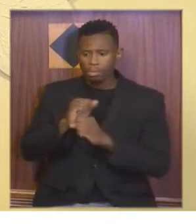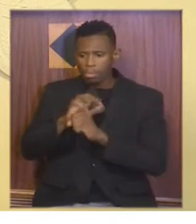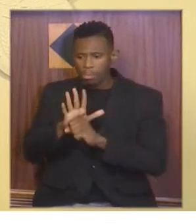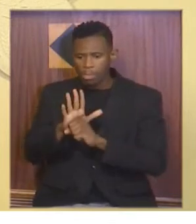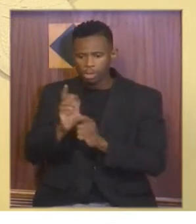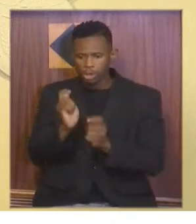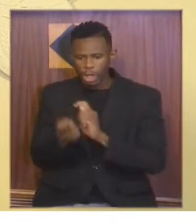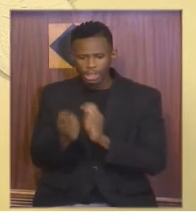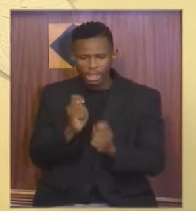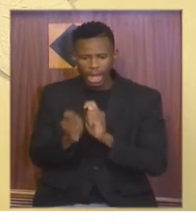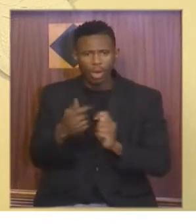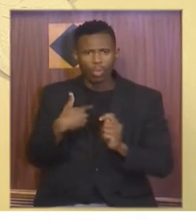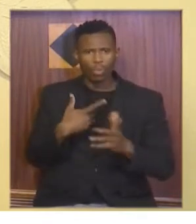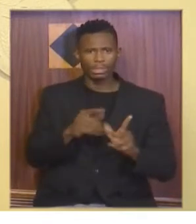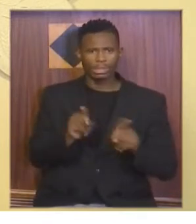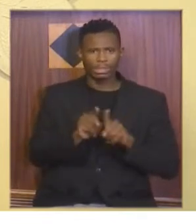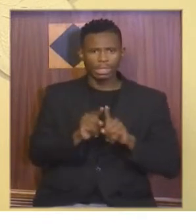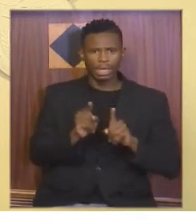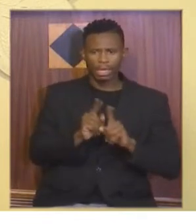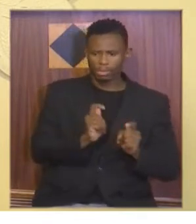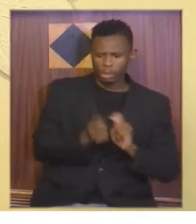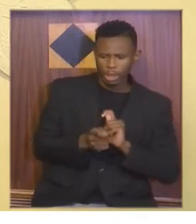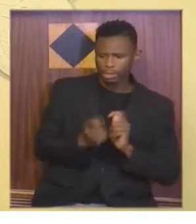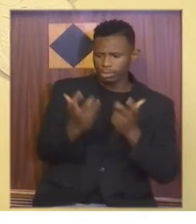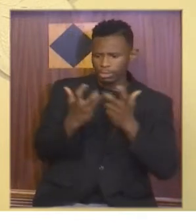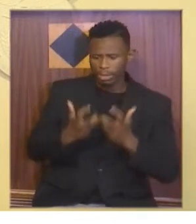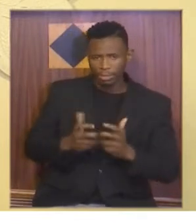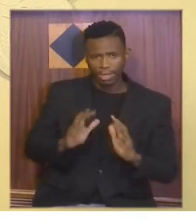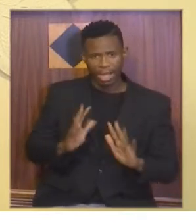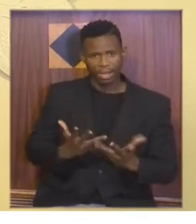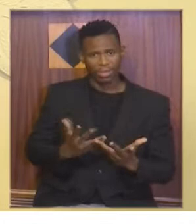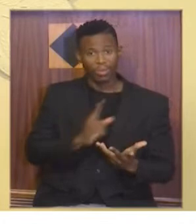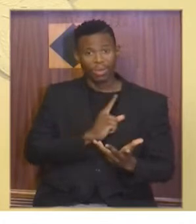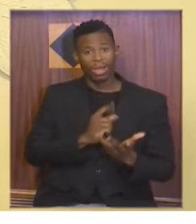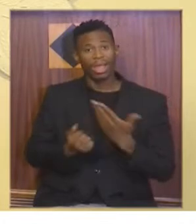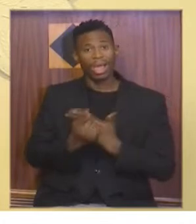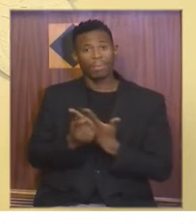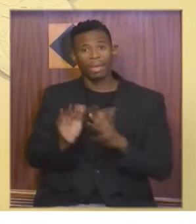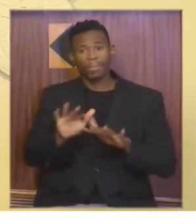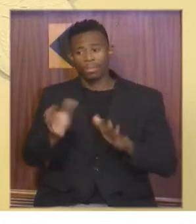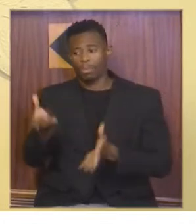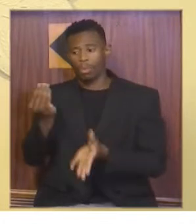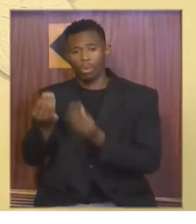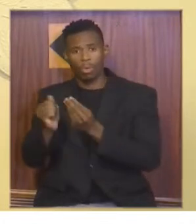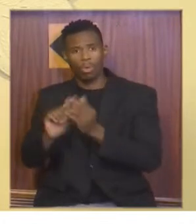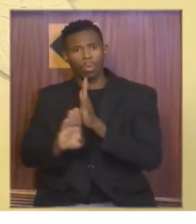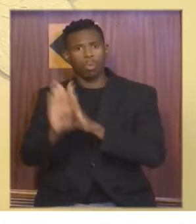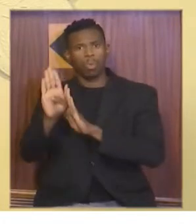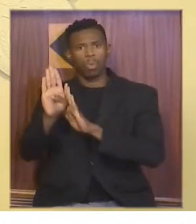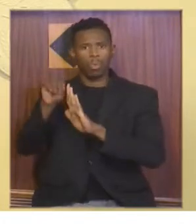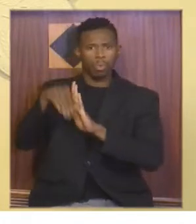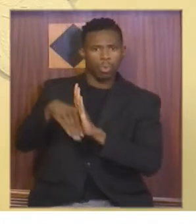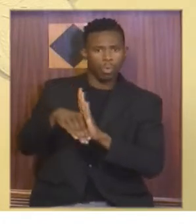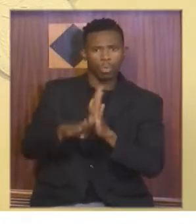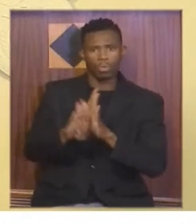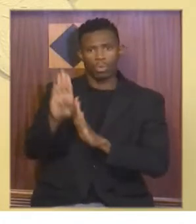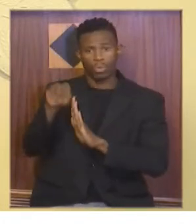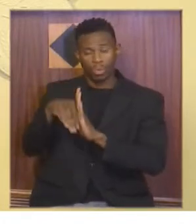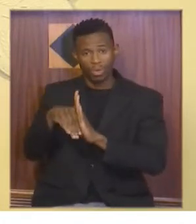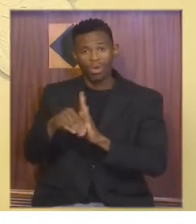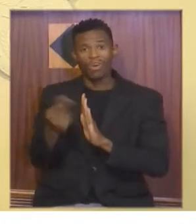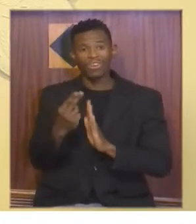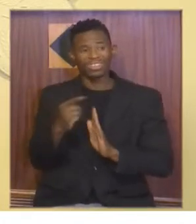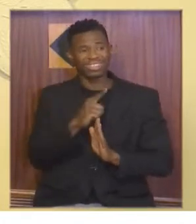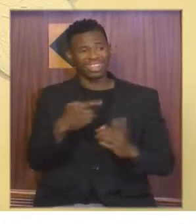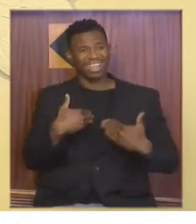changed, as infections have risen and fallen, and as our health facilities have come under